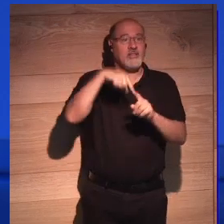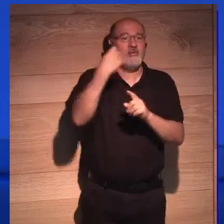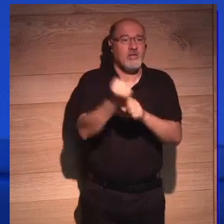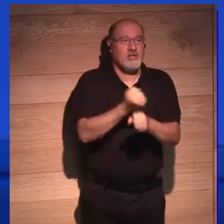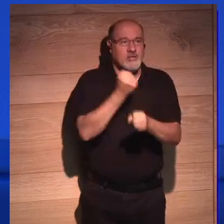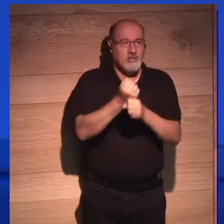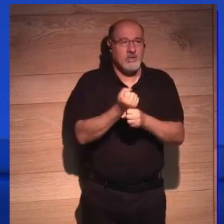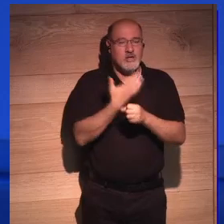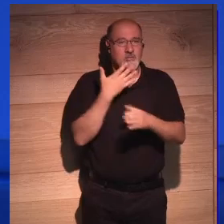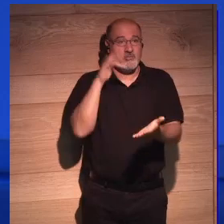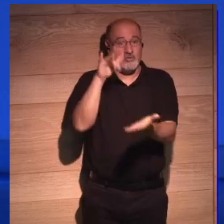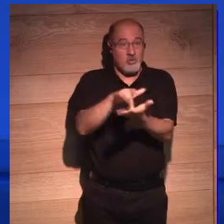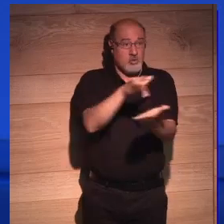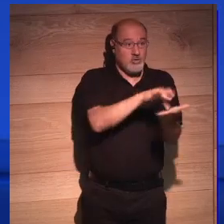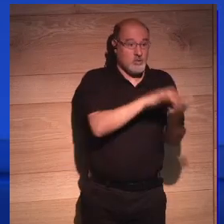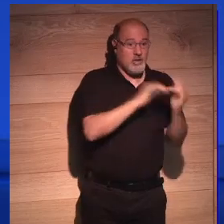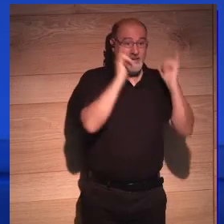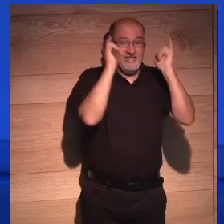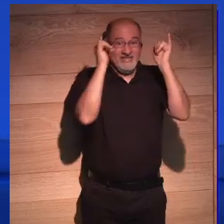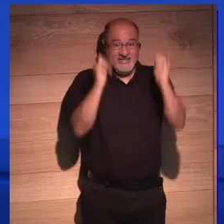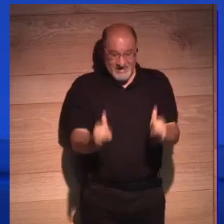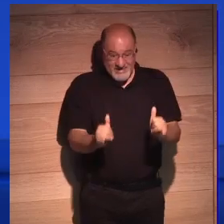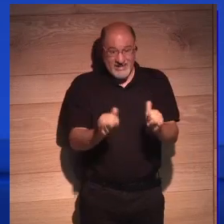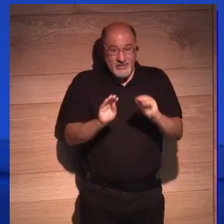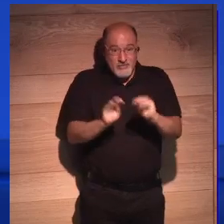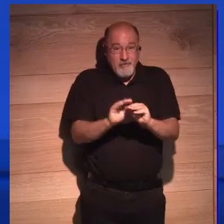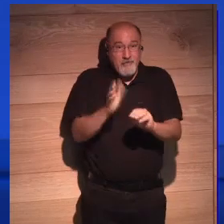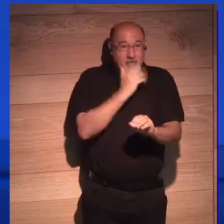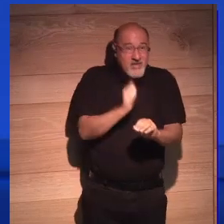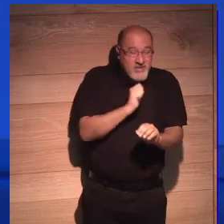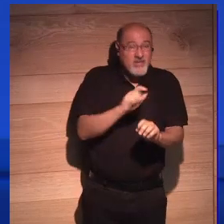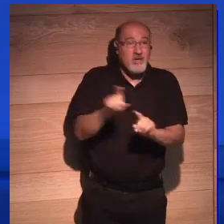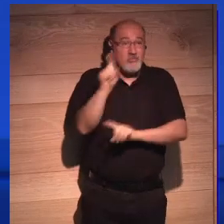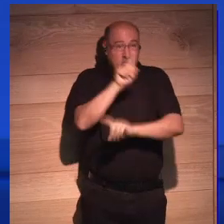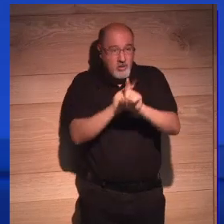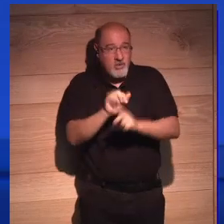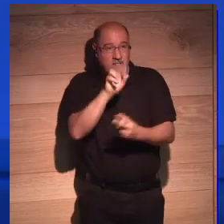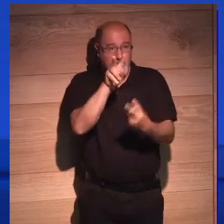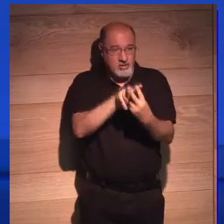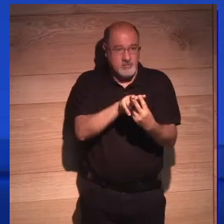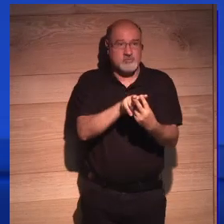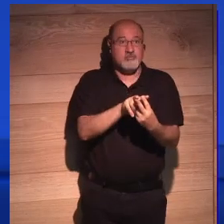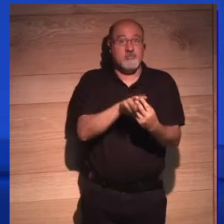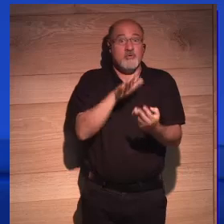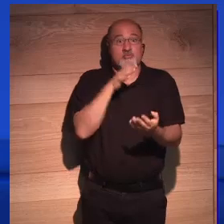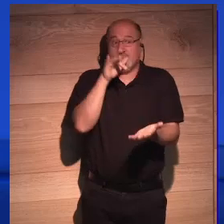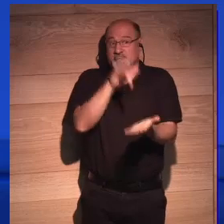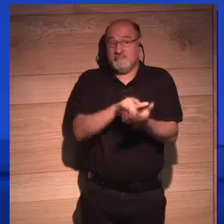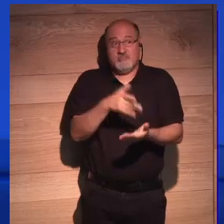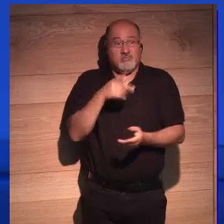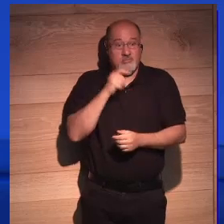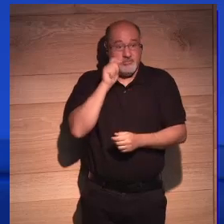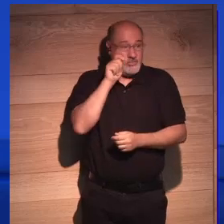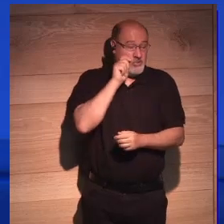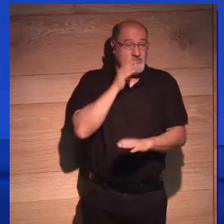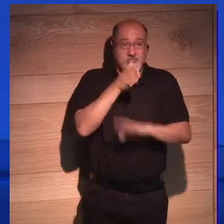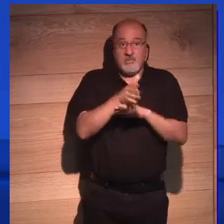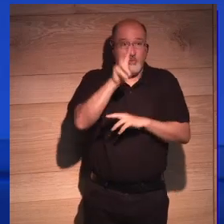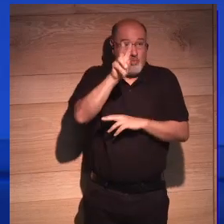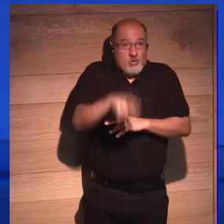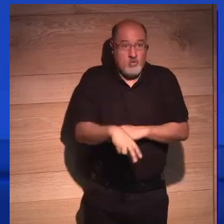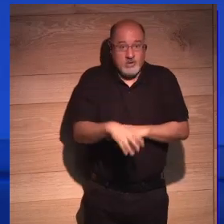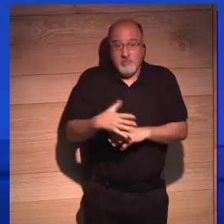probably won't visit. And many people wouldn't have the opportunity to visit these places. And something that our audiences say